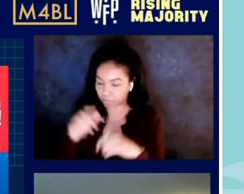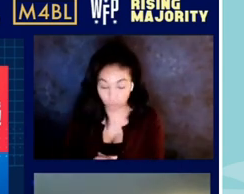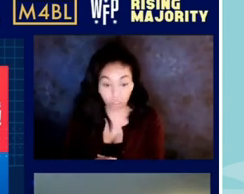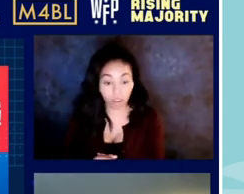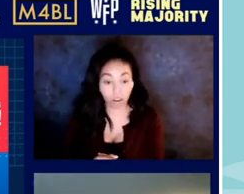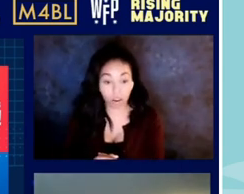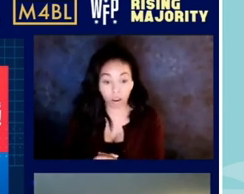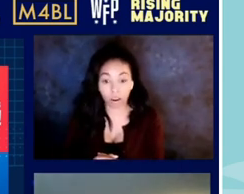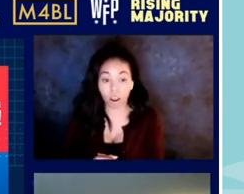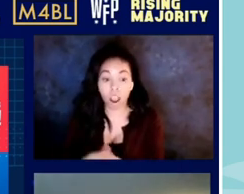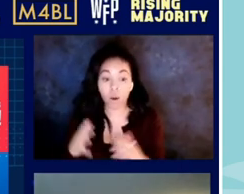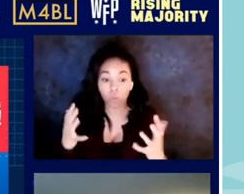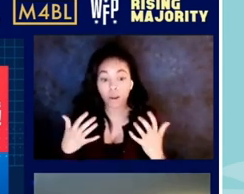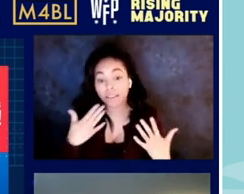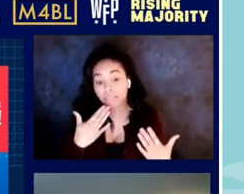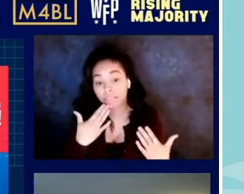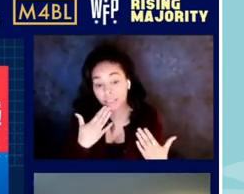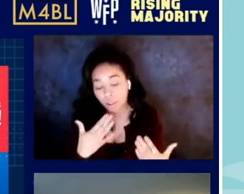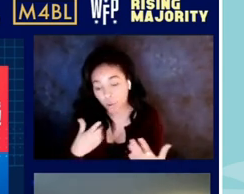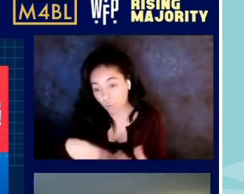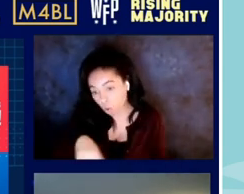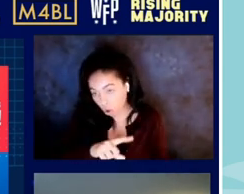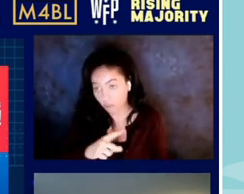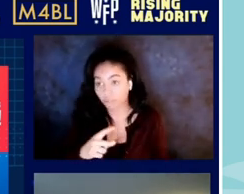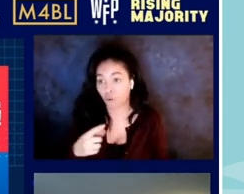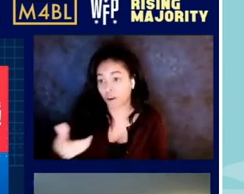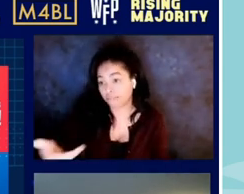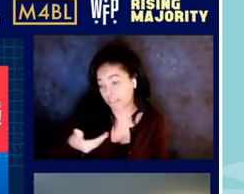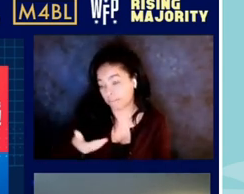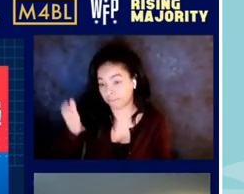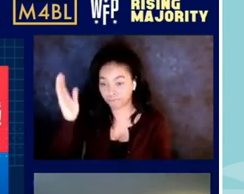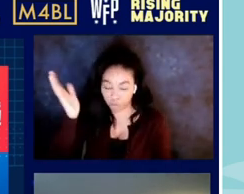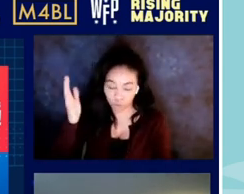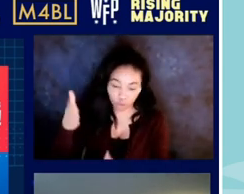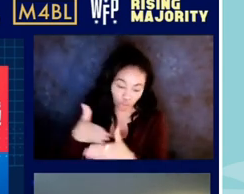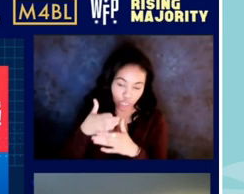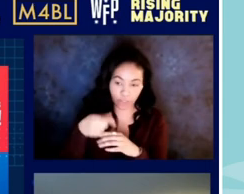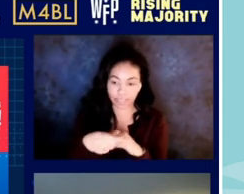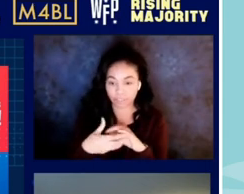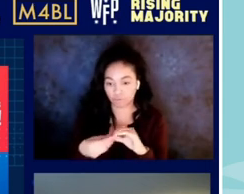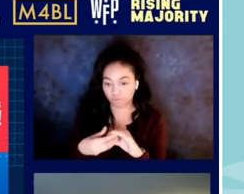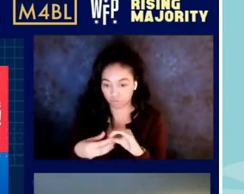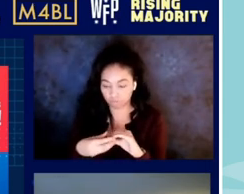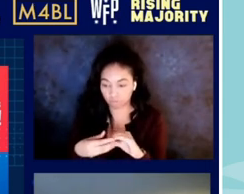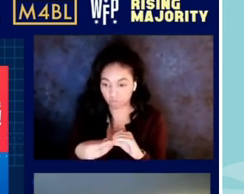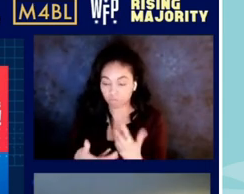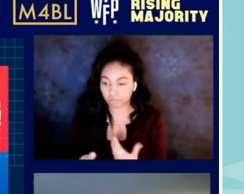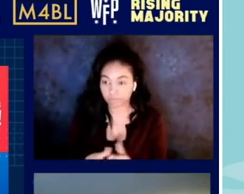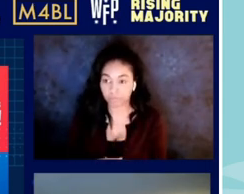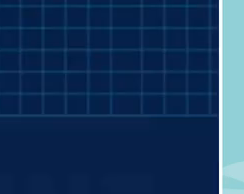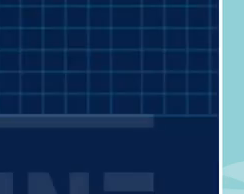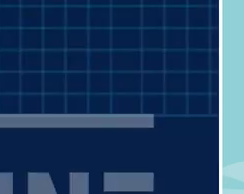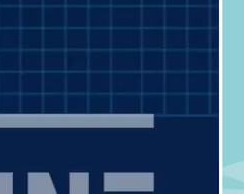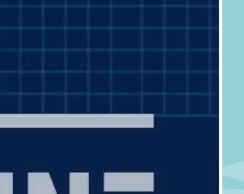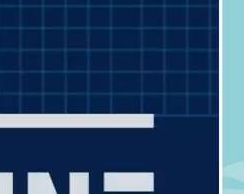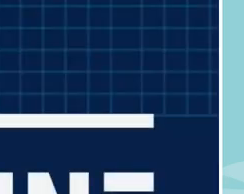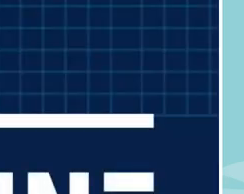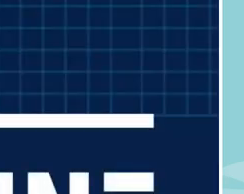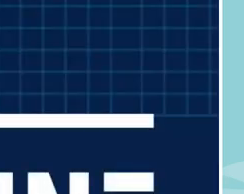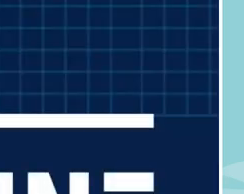want to thank you all for having me on to share, you know, this story, this, you know, this direct action.